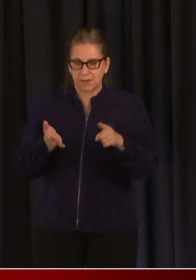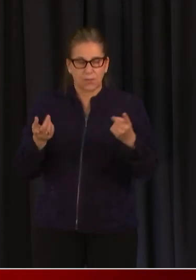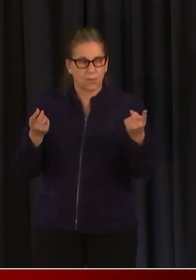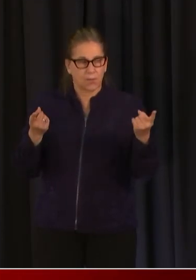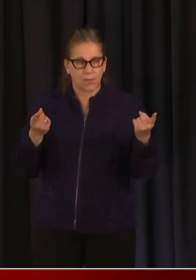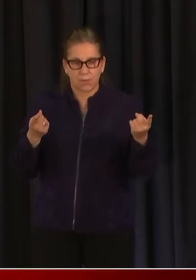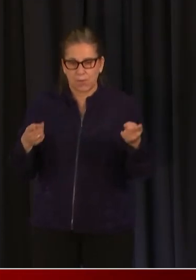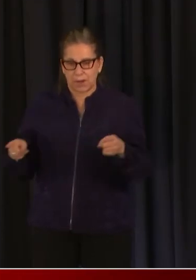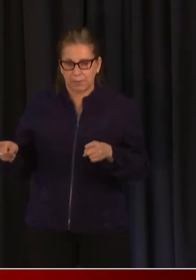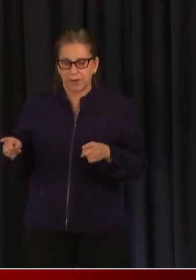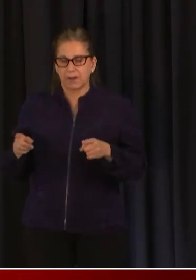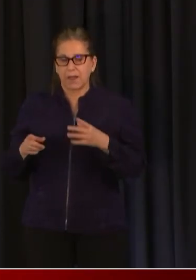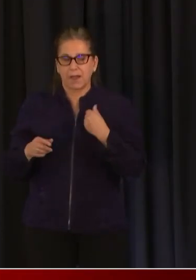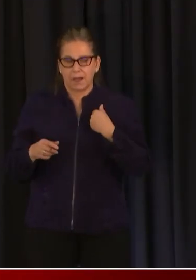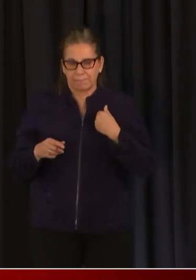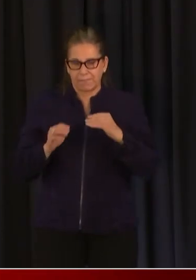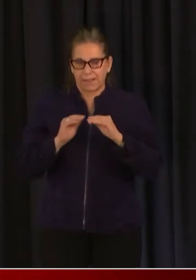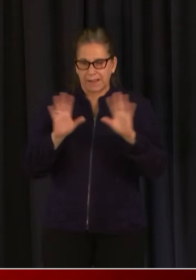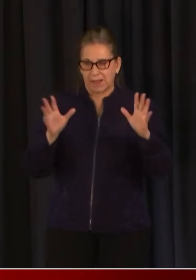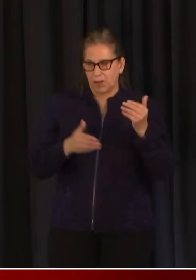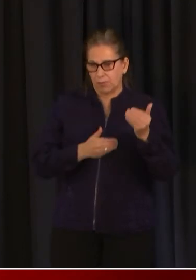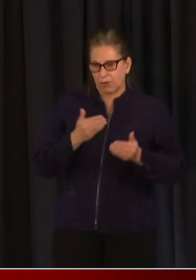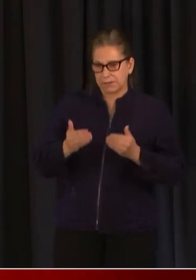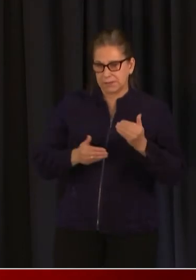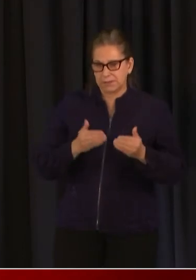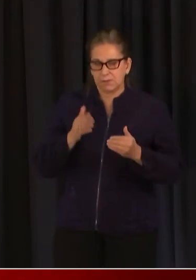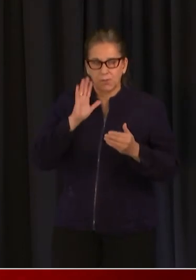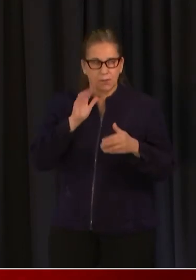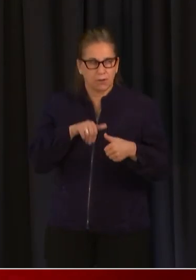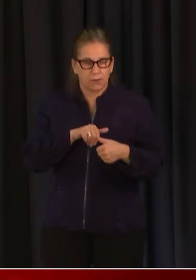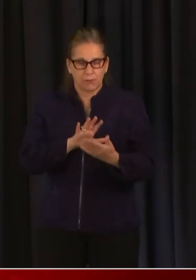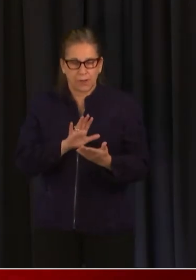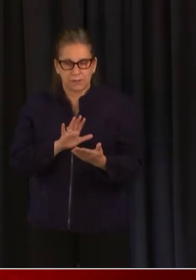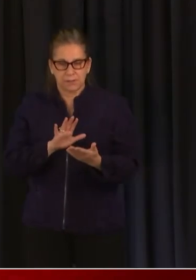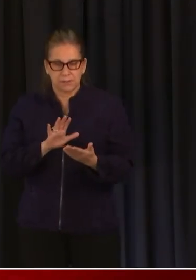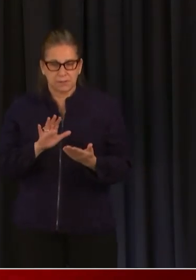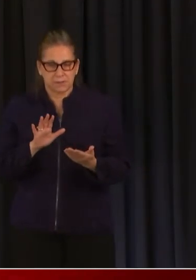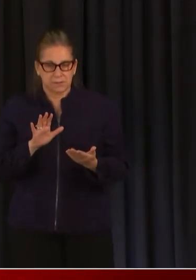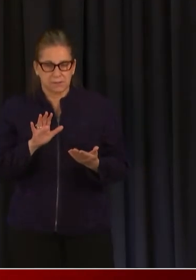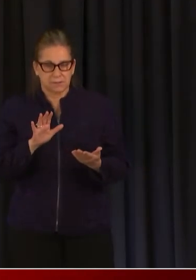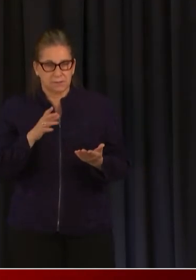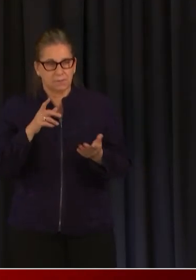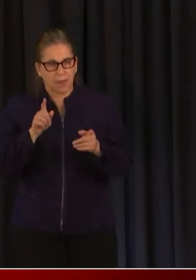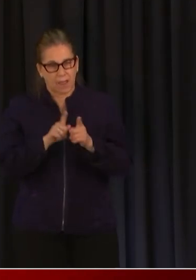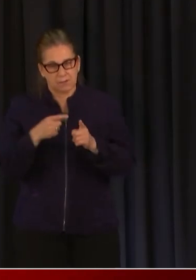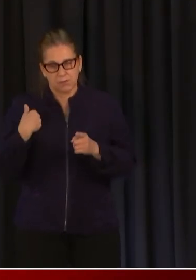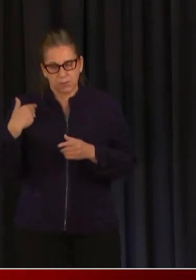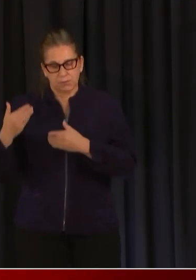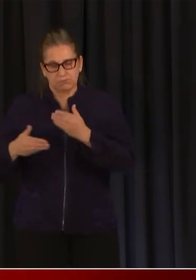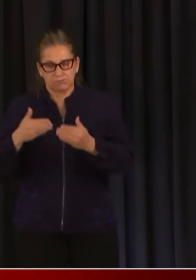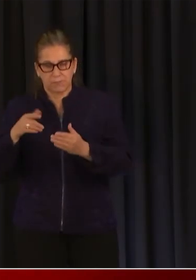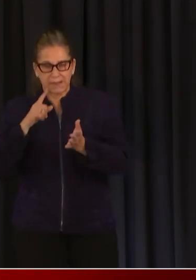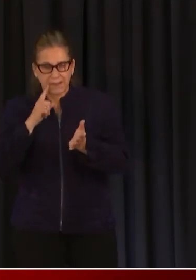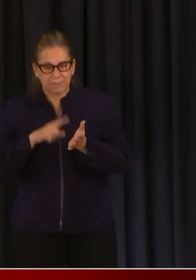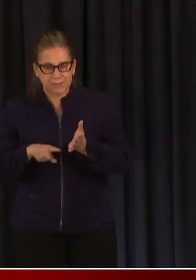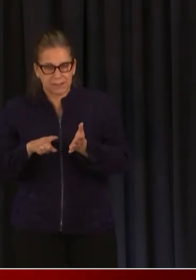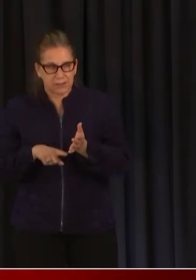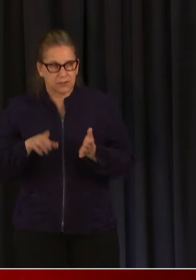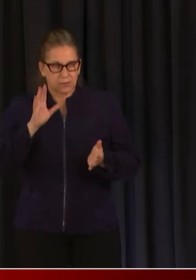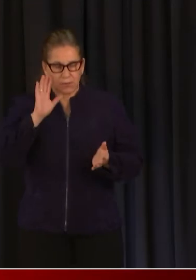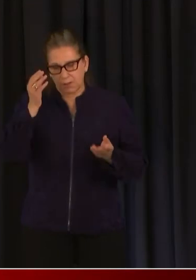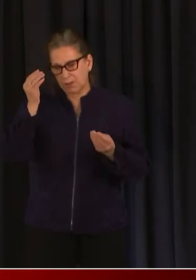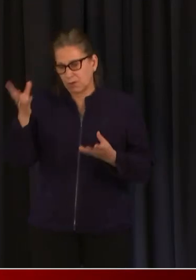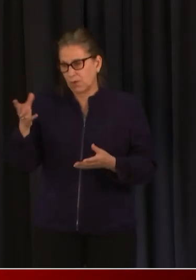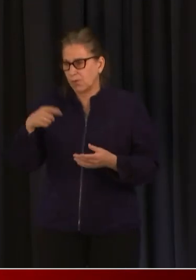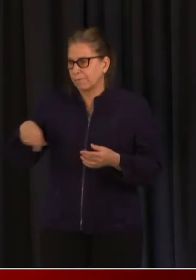processes, and we will let you know as that investigation proceeds. But let me get back to you on a